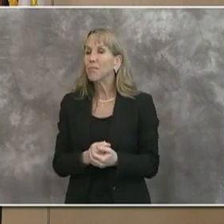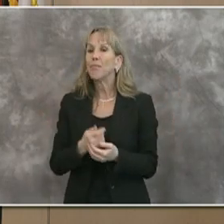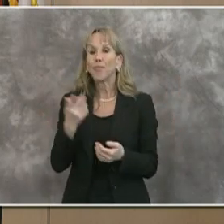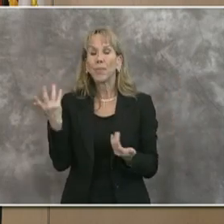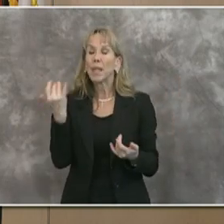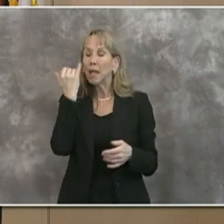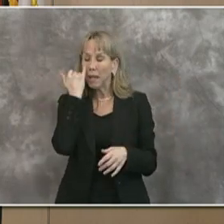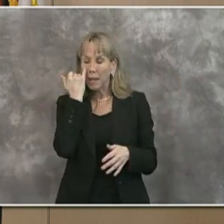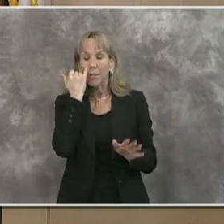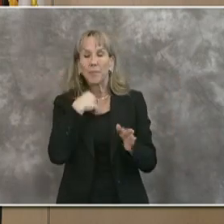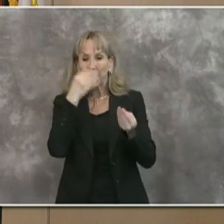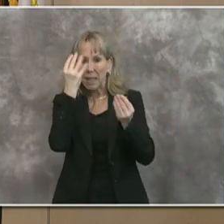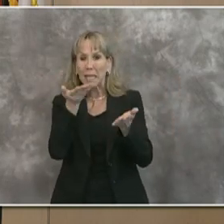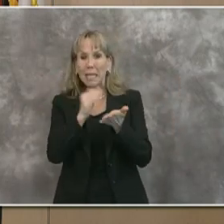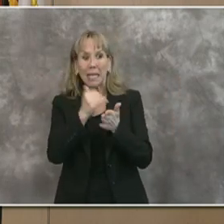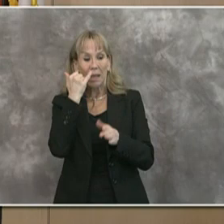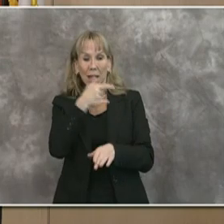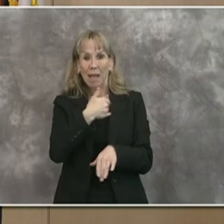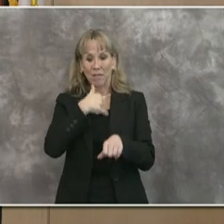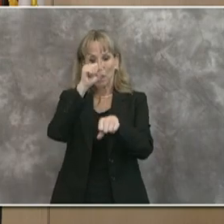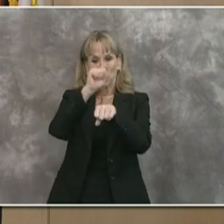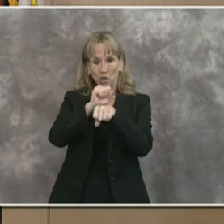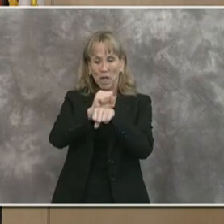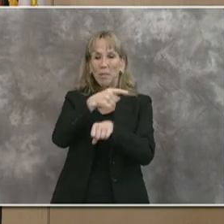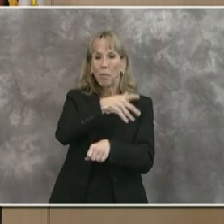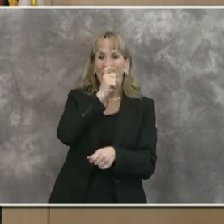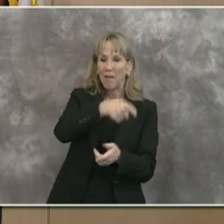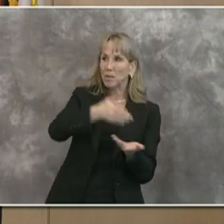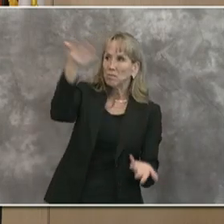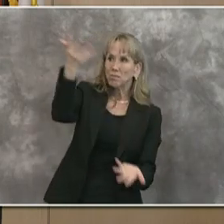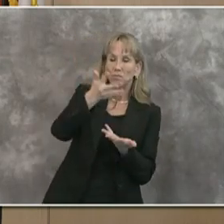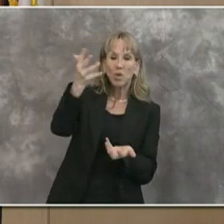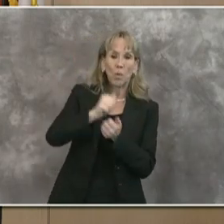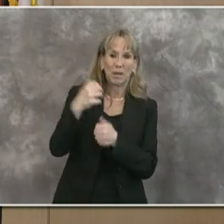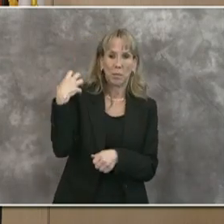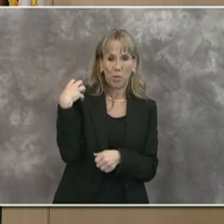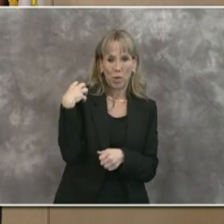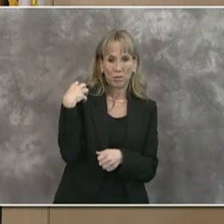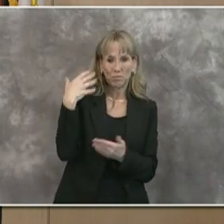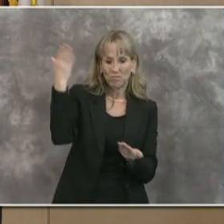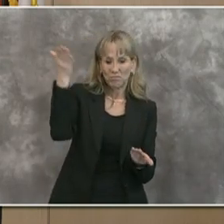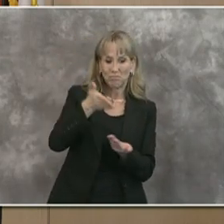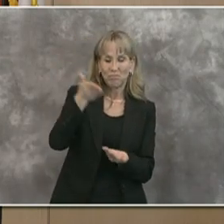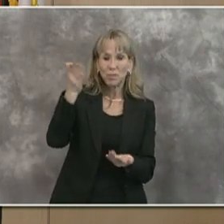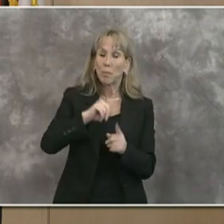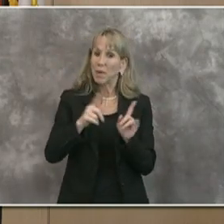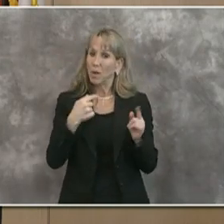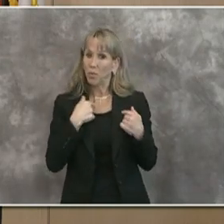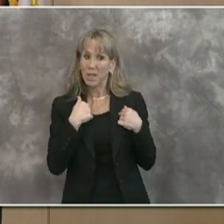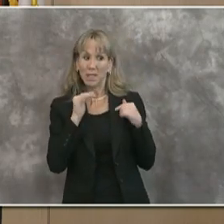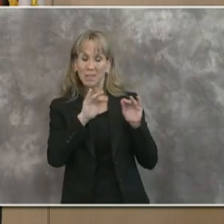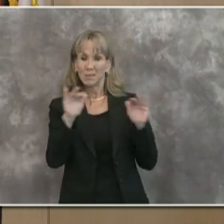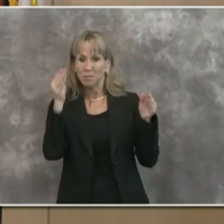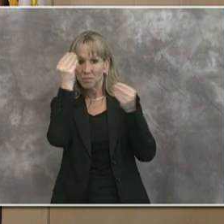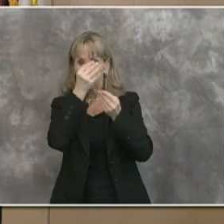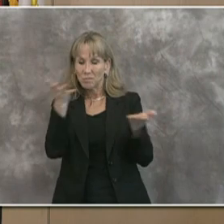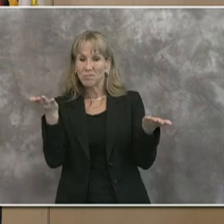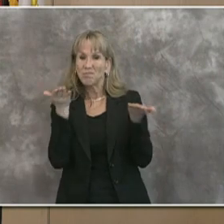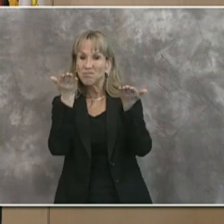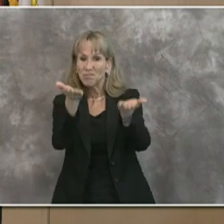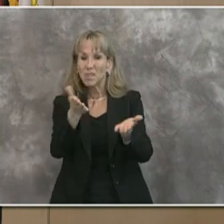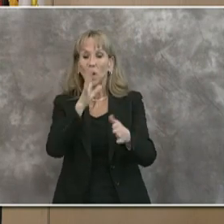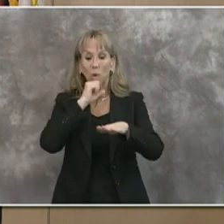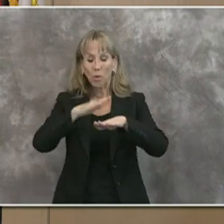are employed, that is something that would need to be worked out with their employer, but we are asking 65 years of age and